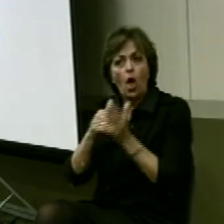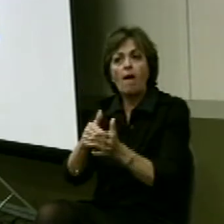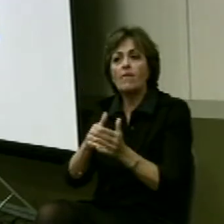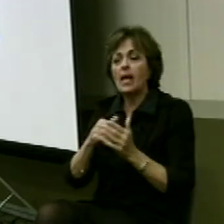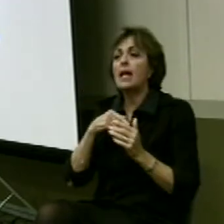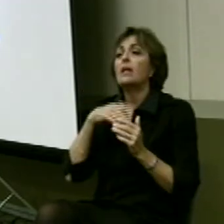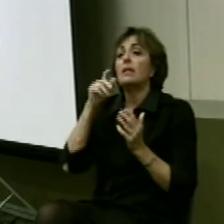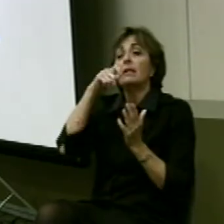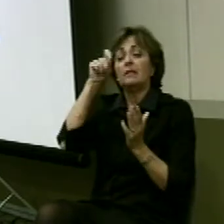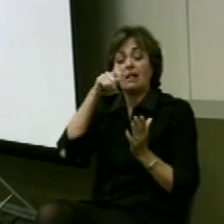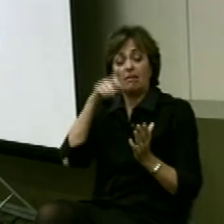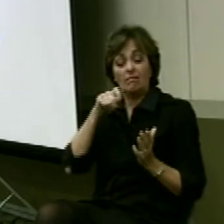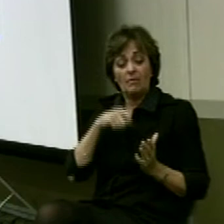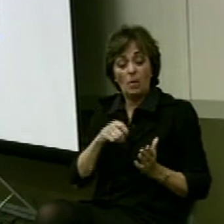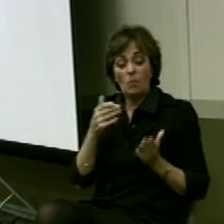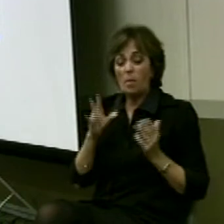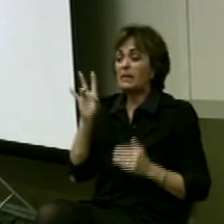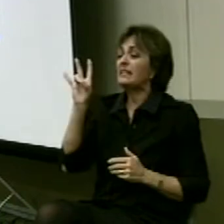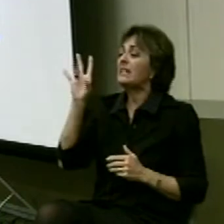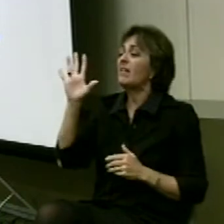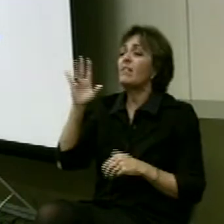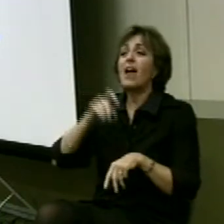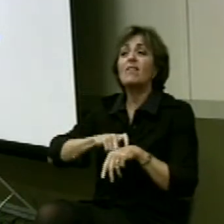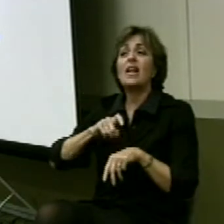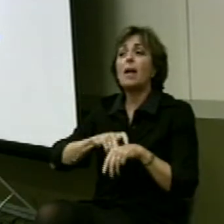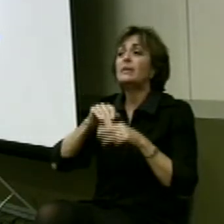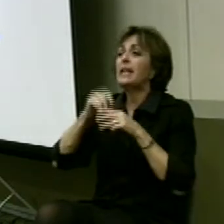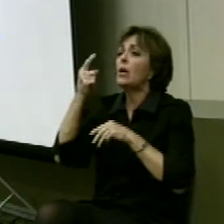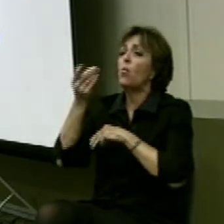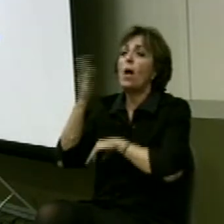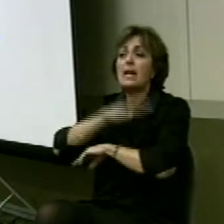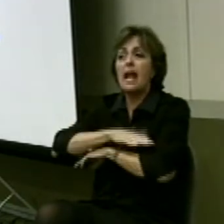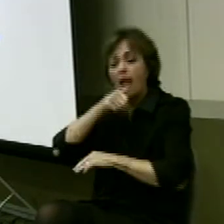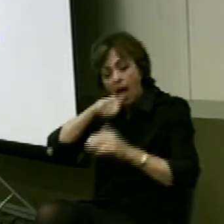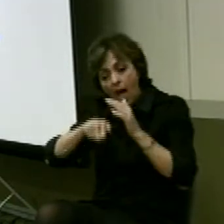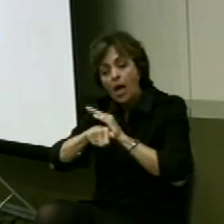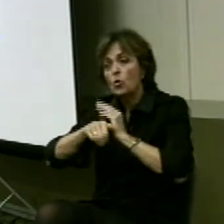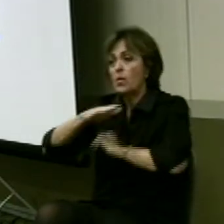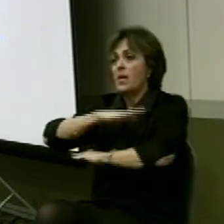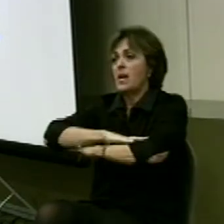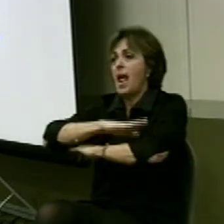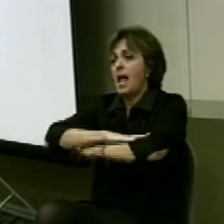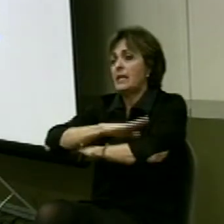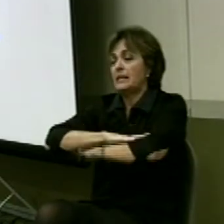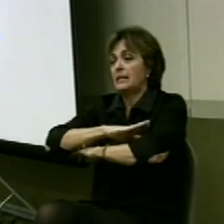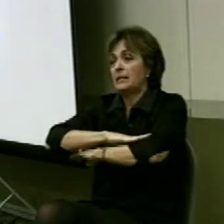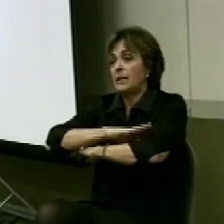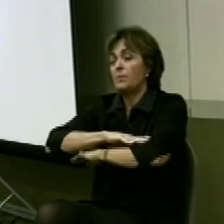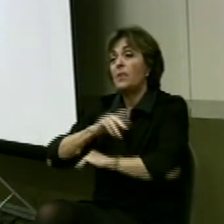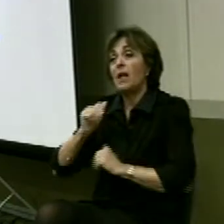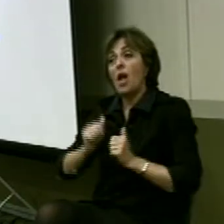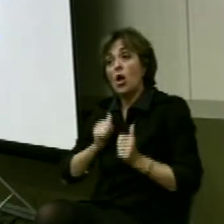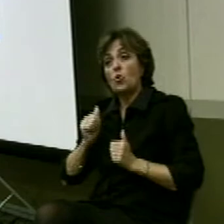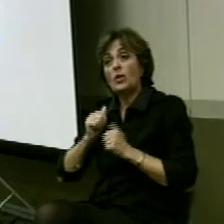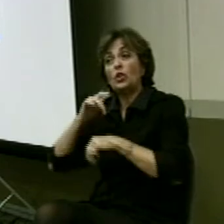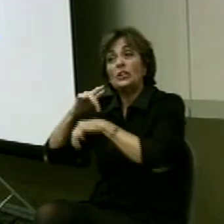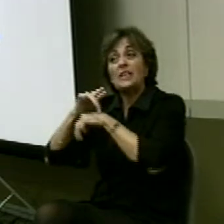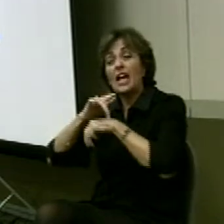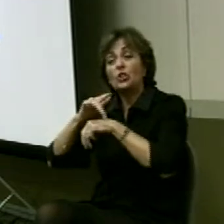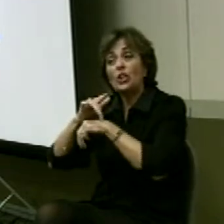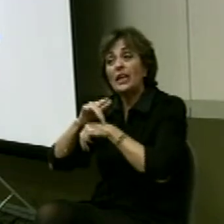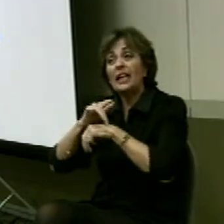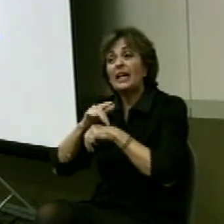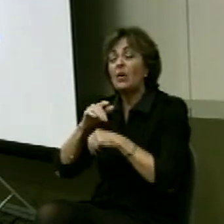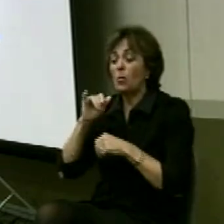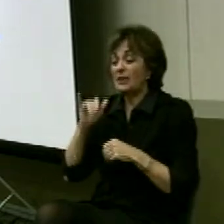desk, often. I mean, if we were to do a tally mark chart, I bet you he was 75 times in a day under the desk. And